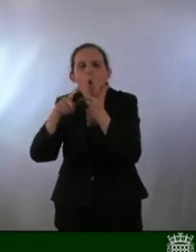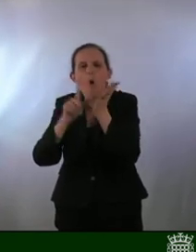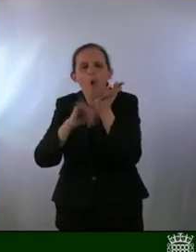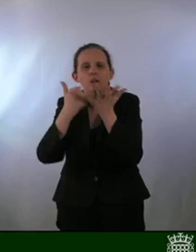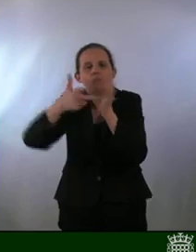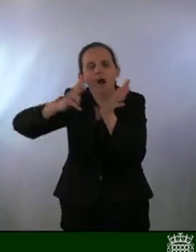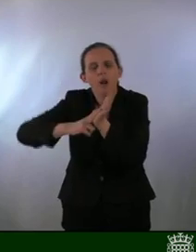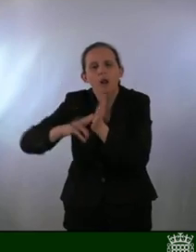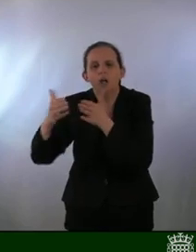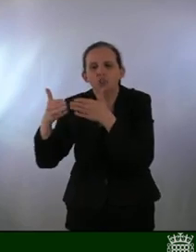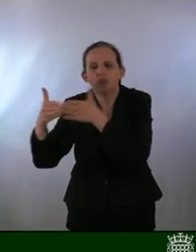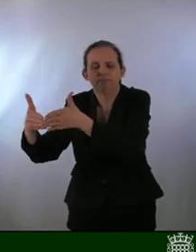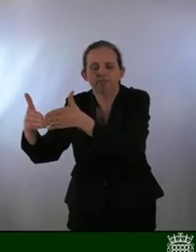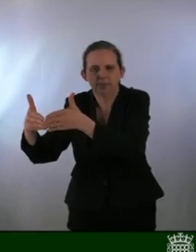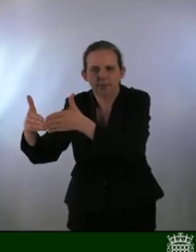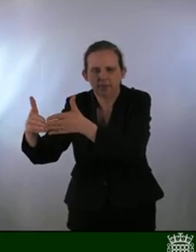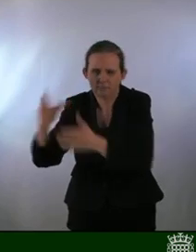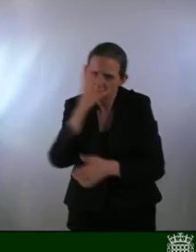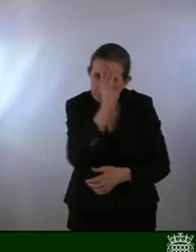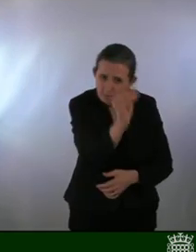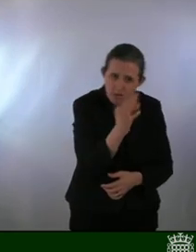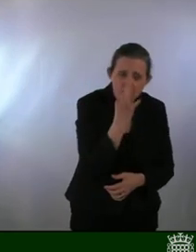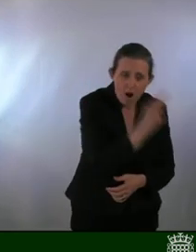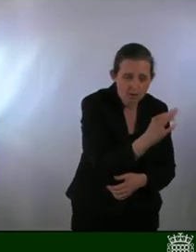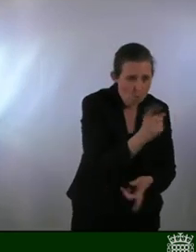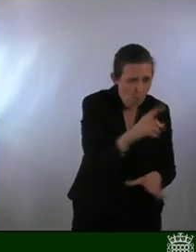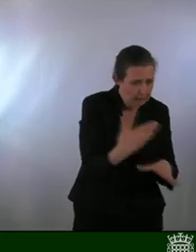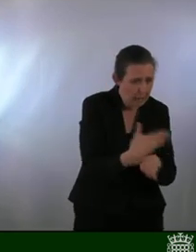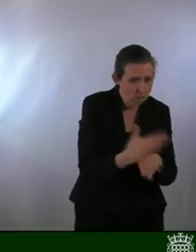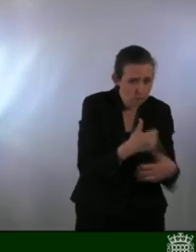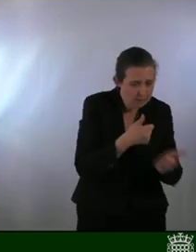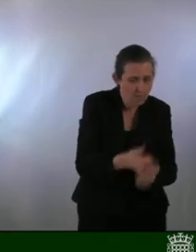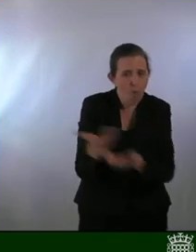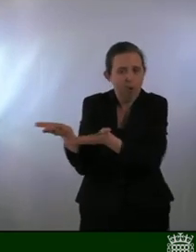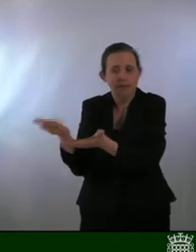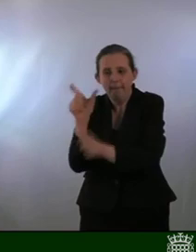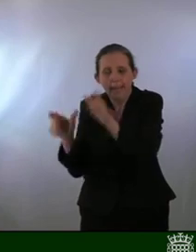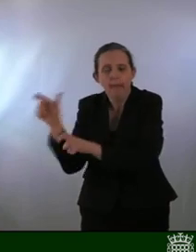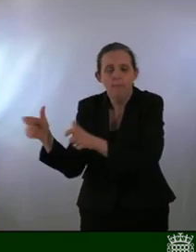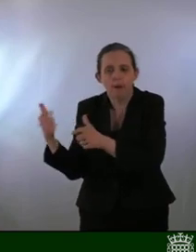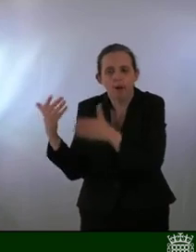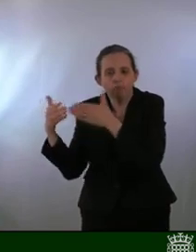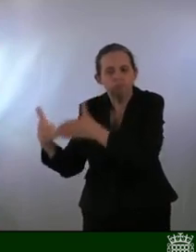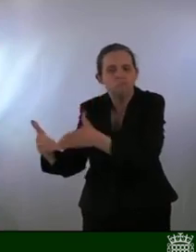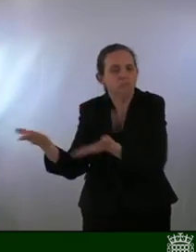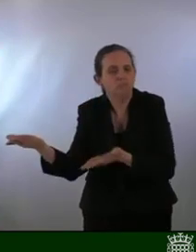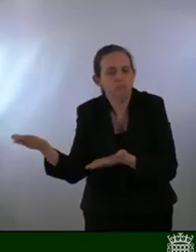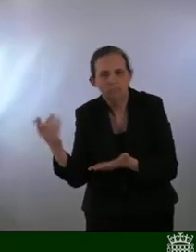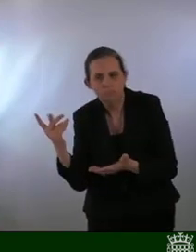please tell me what action he will be taking to provide support to those stranded with coronavirus?